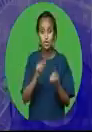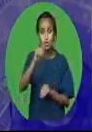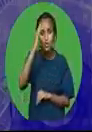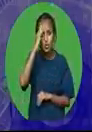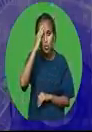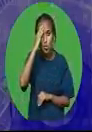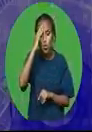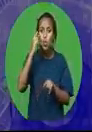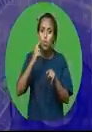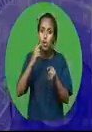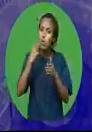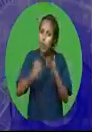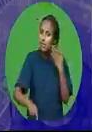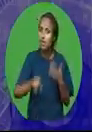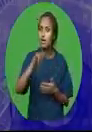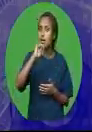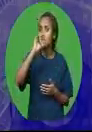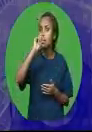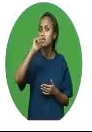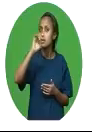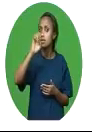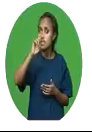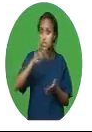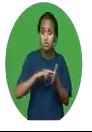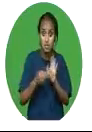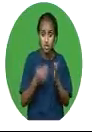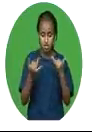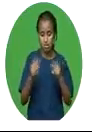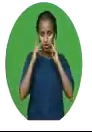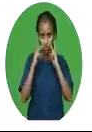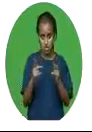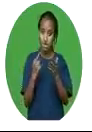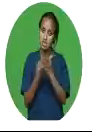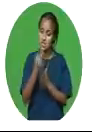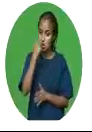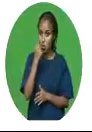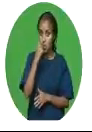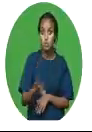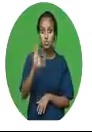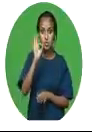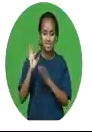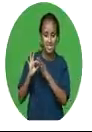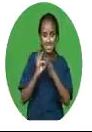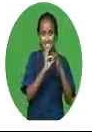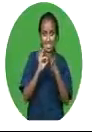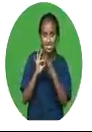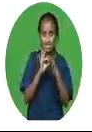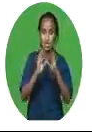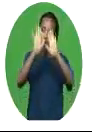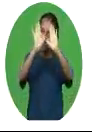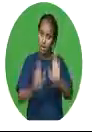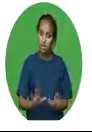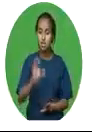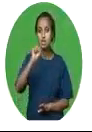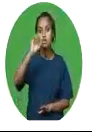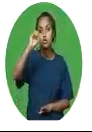know what an intersection is? Let's see. It's common to find intersecting planes and